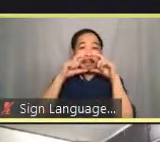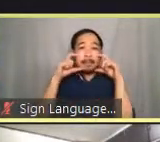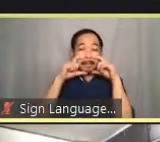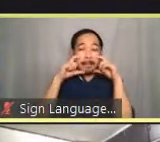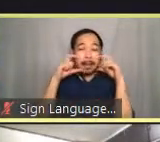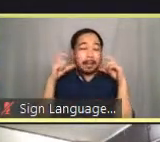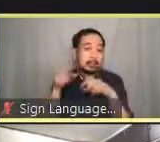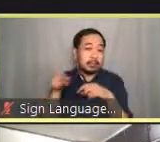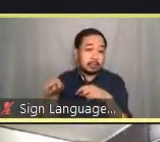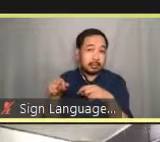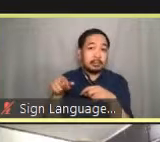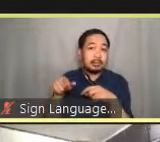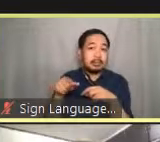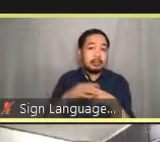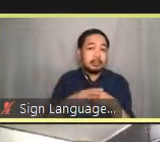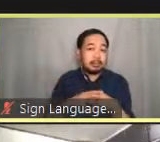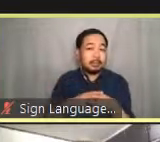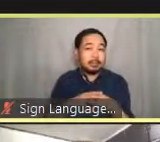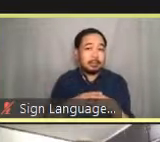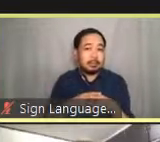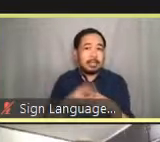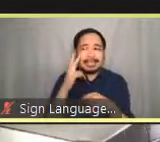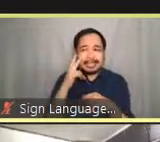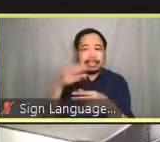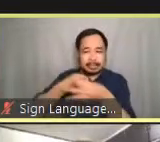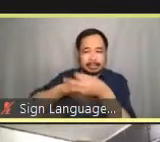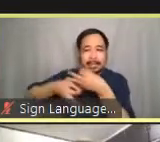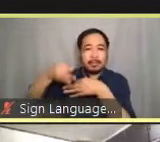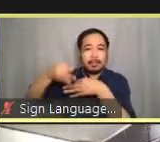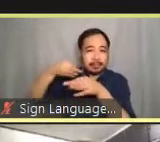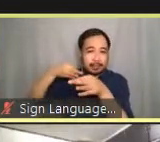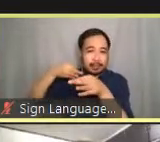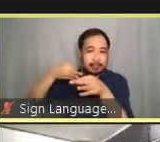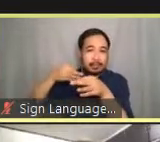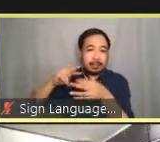yes, yung cloth mask, alternative naman po siya.